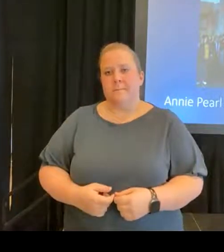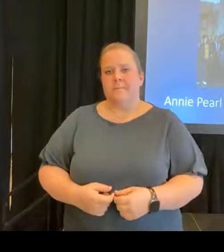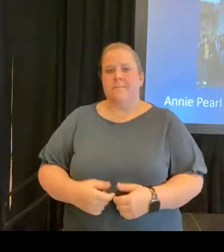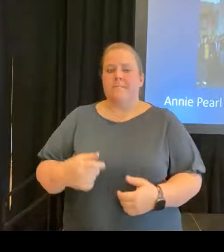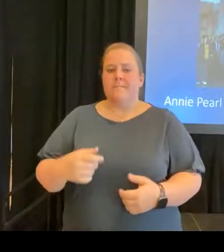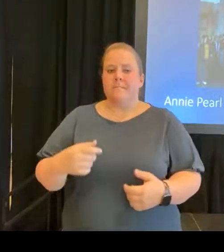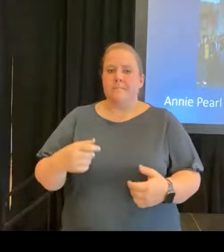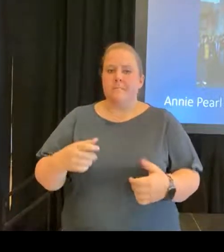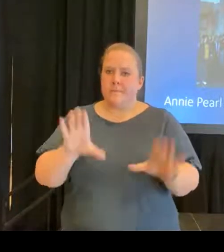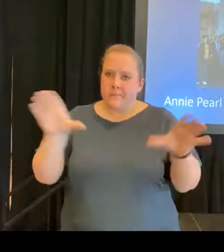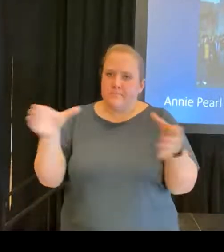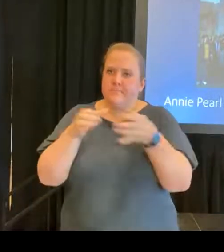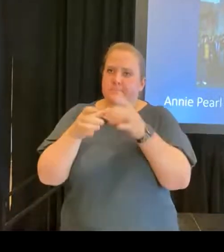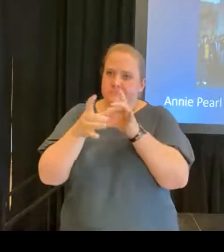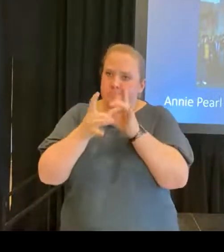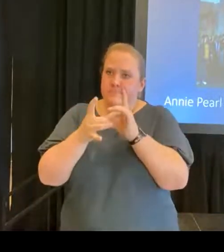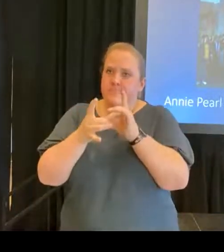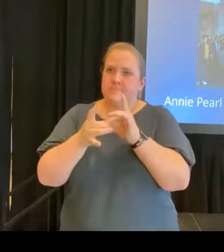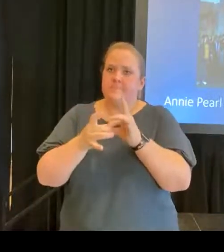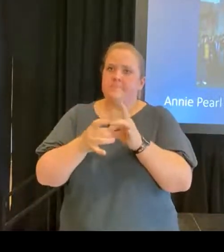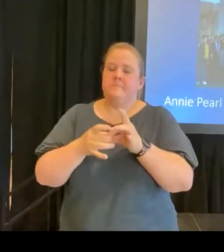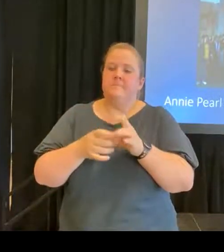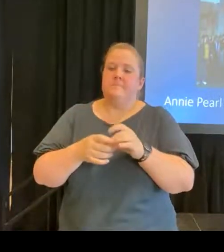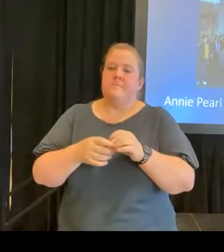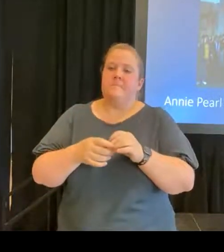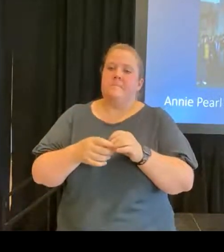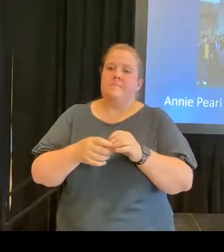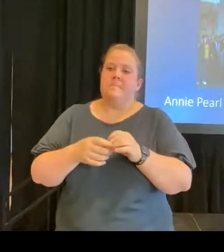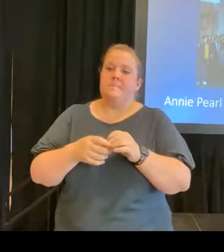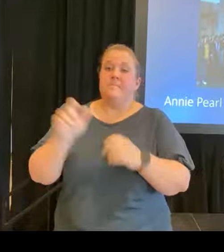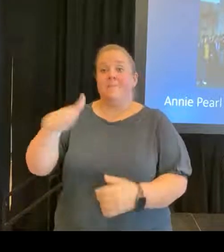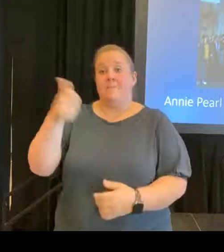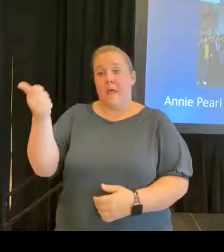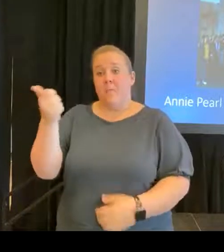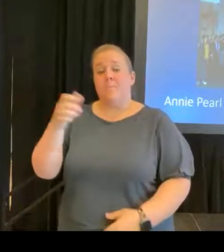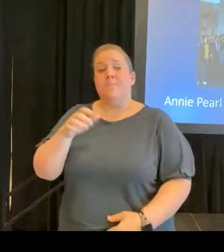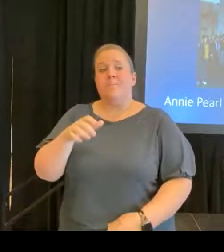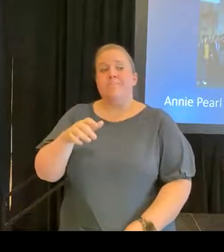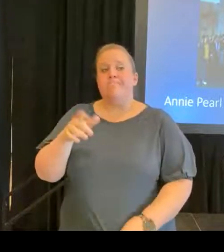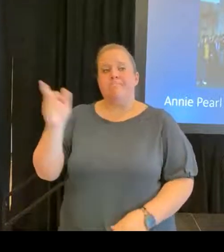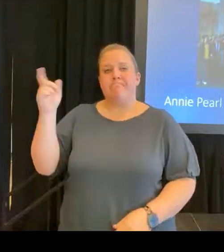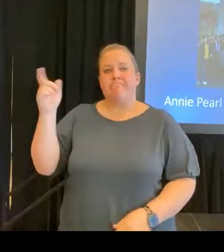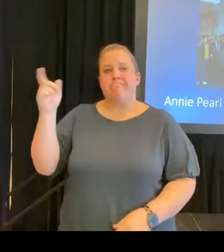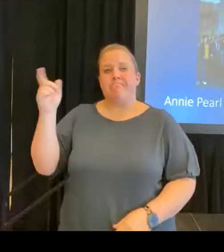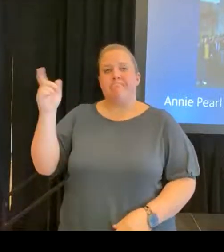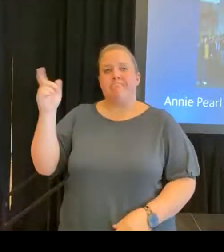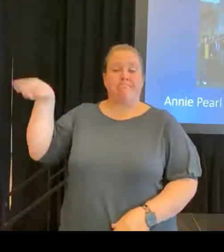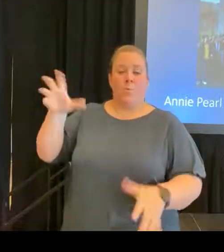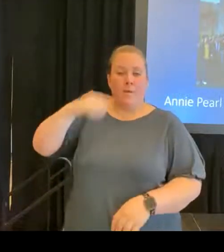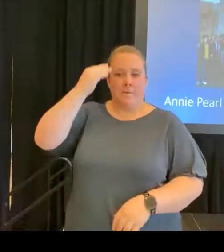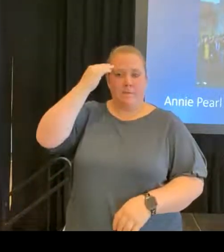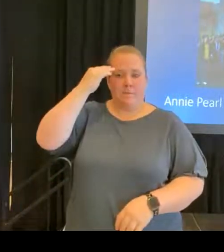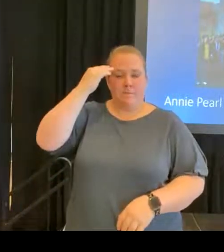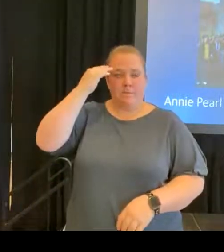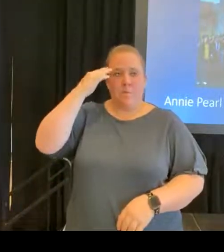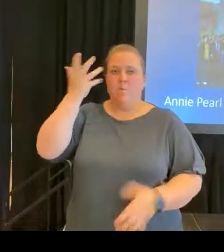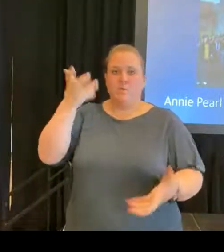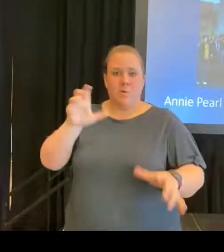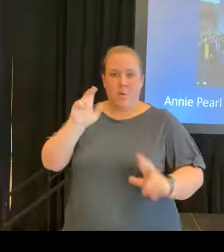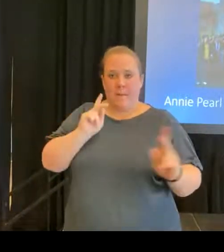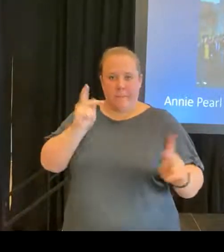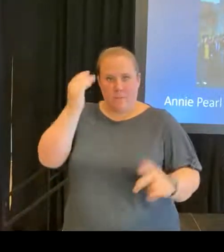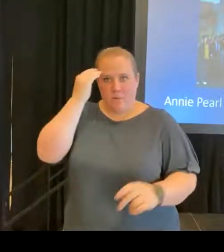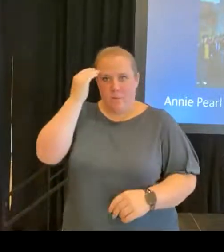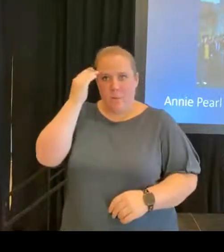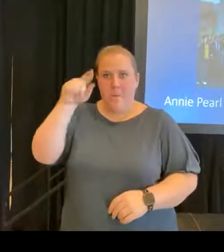tighten up. And the other thing is they don't want us to know about, don't want people to